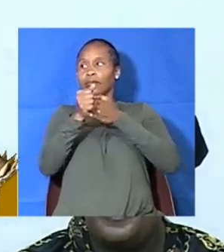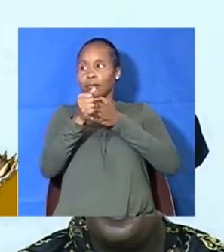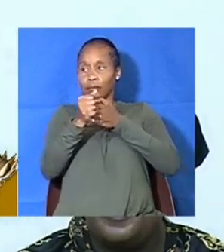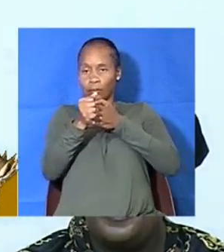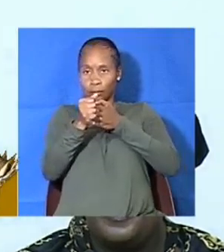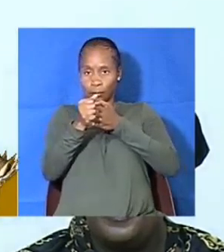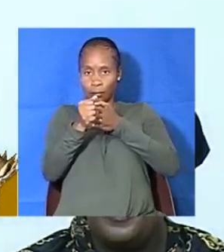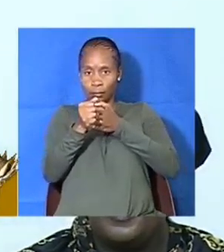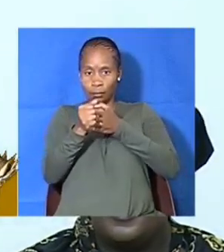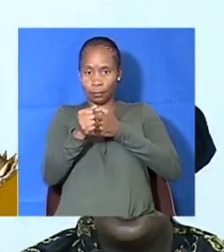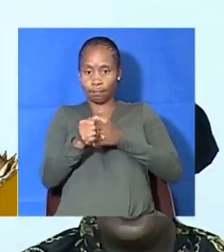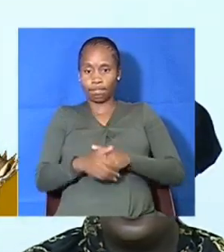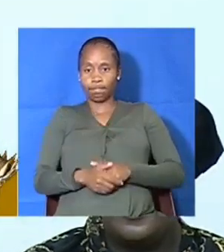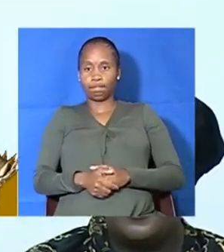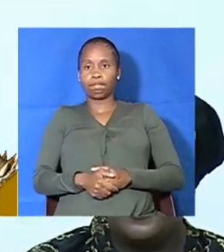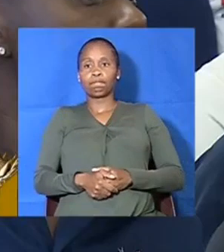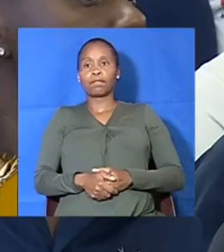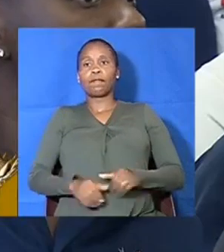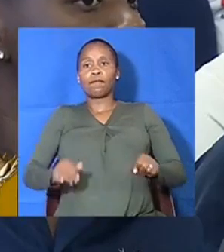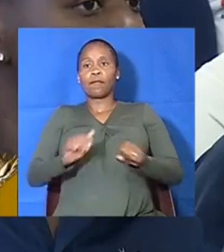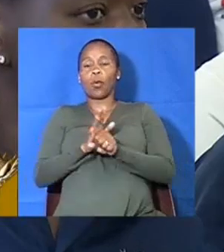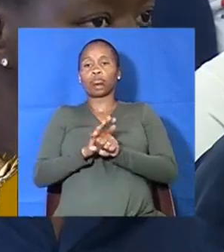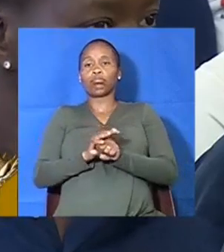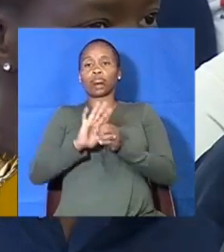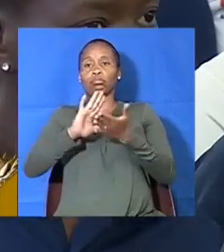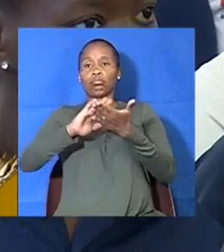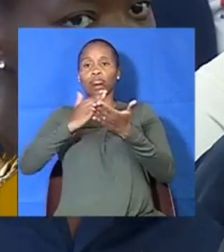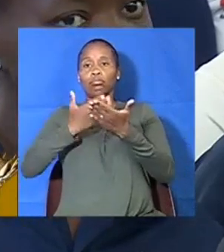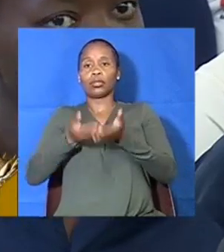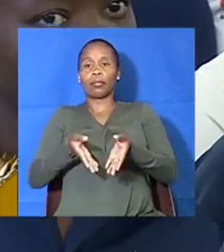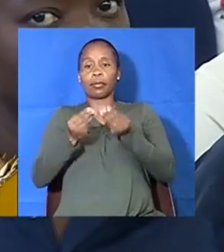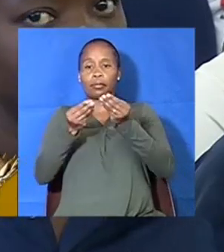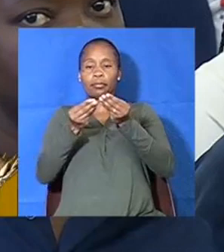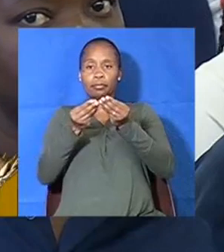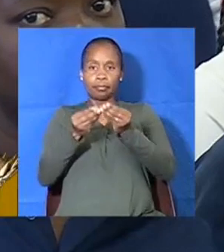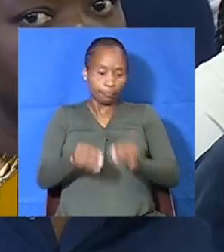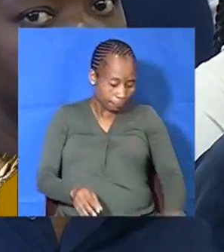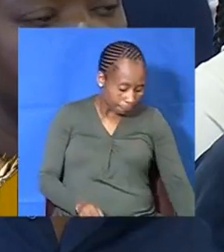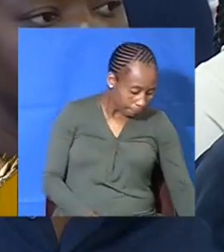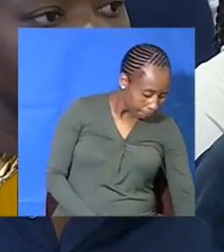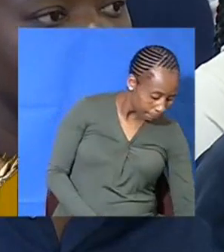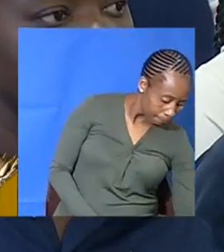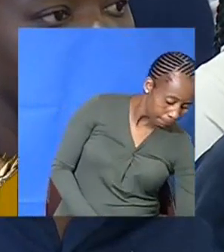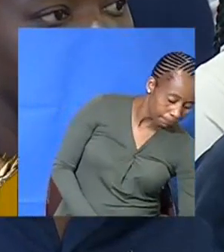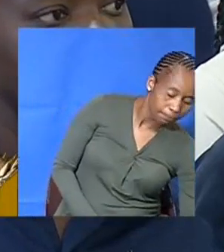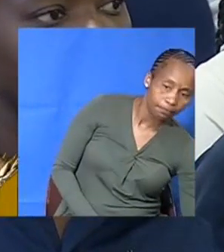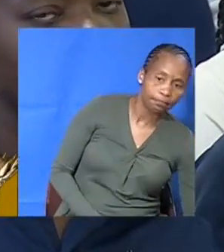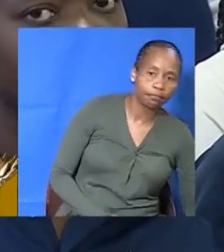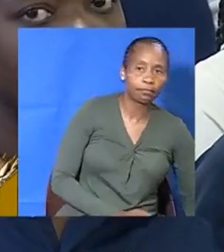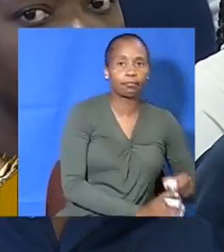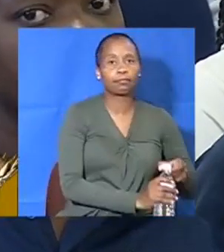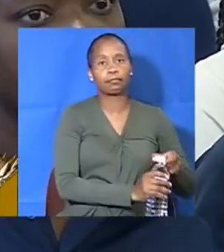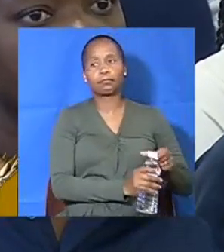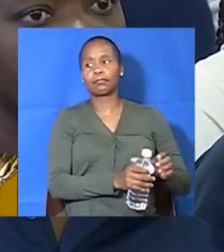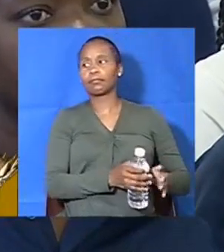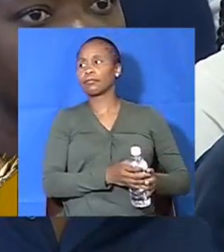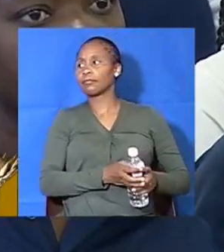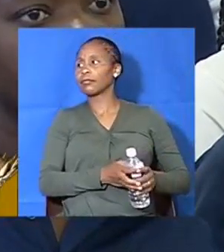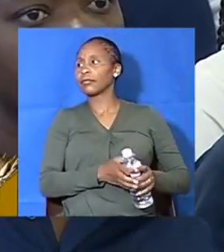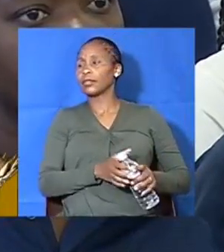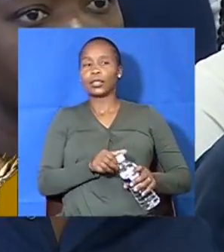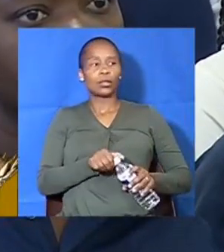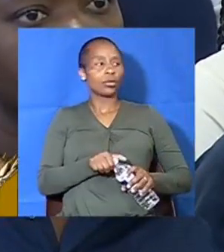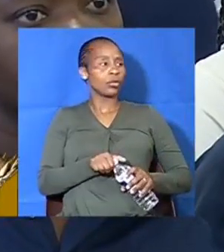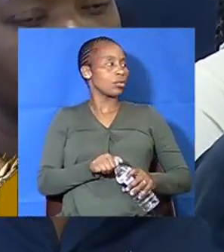will be an advantage that today they'll be having an opportunity of raising the issues related to the national health